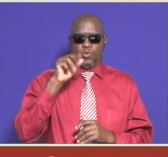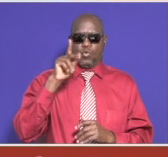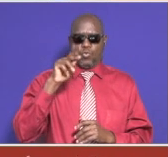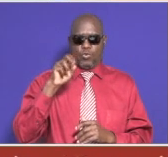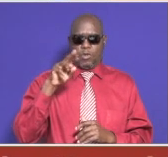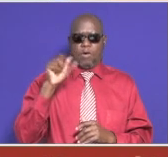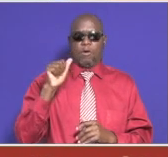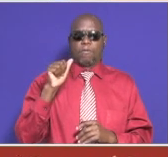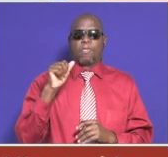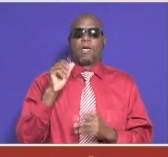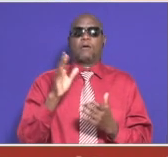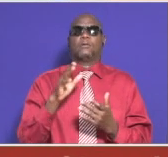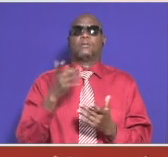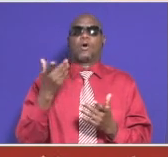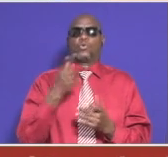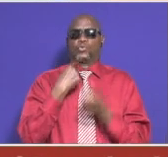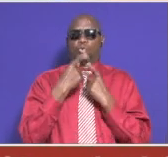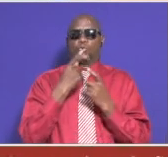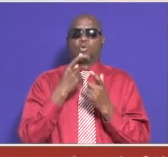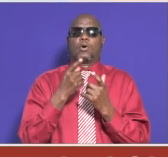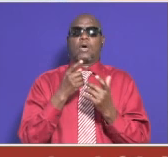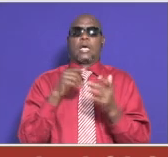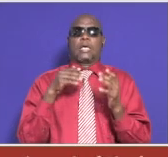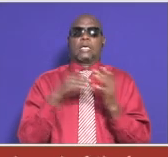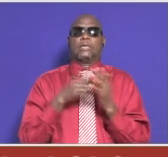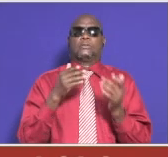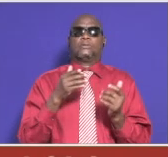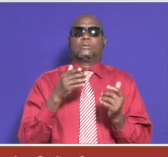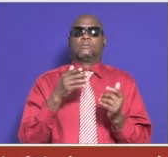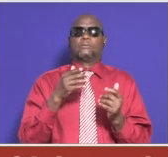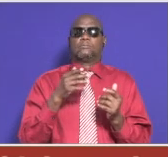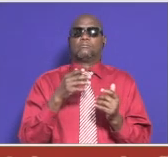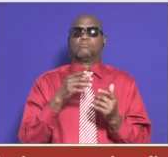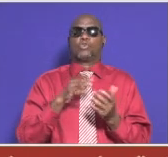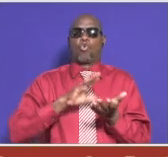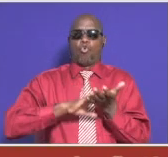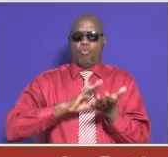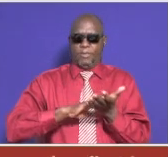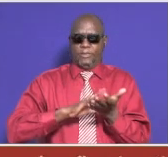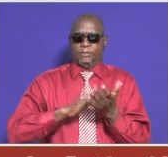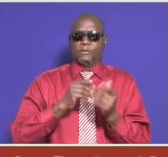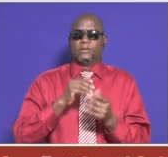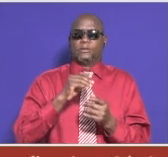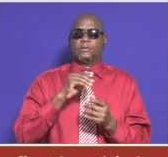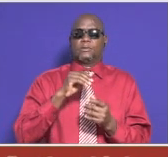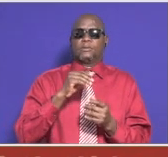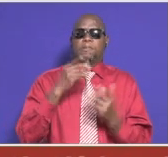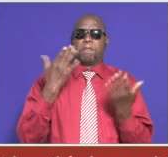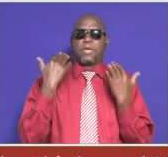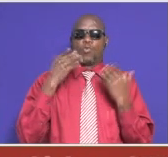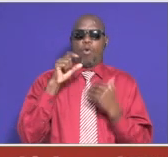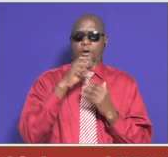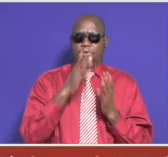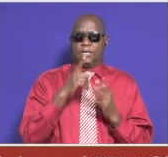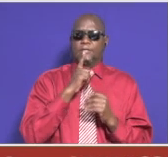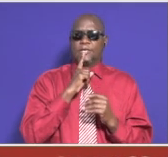impeachment motion against Meru Governor Kawira Mwangaza. On Tuesday, Kuria made several posts on his ex account, formerly Twitter, claiming that